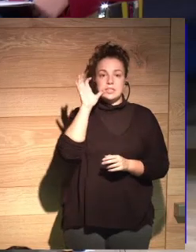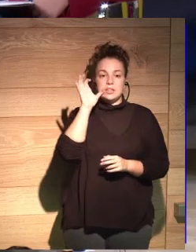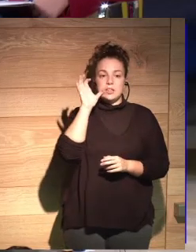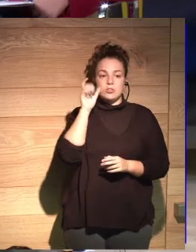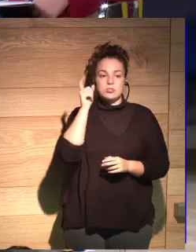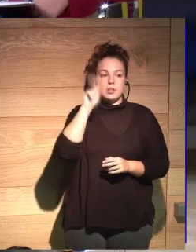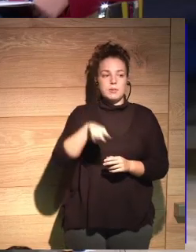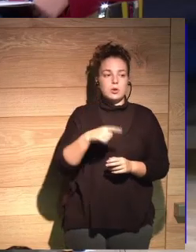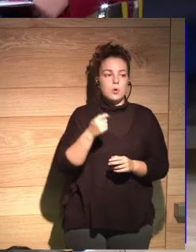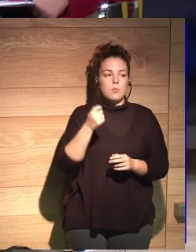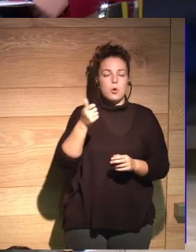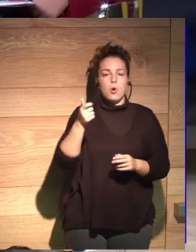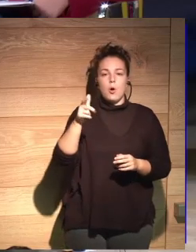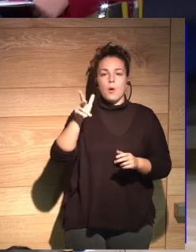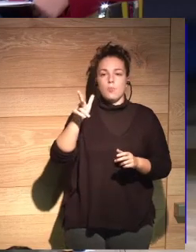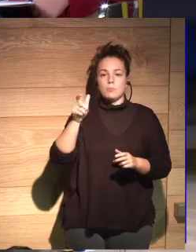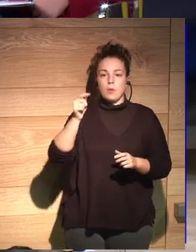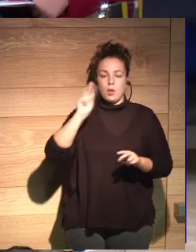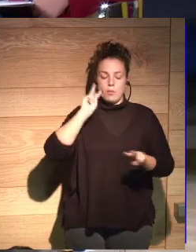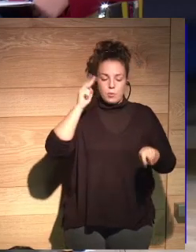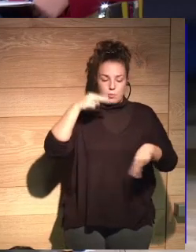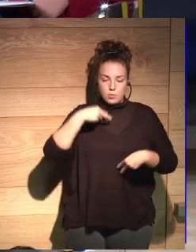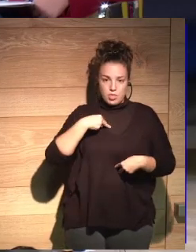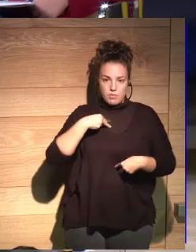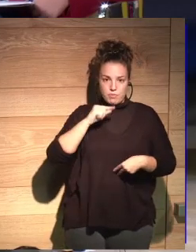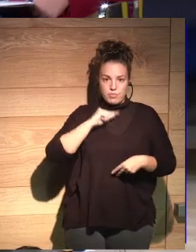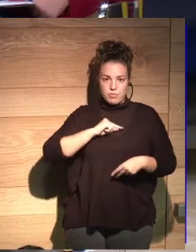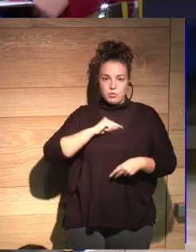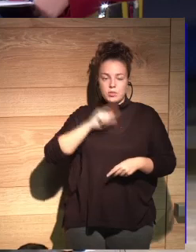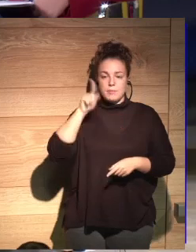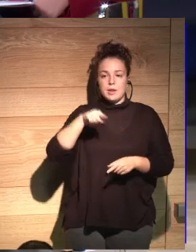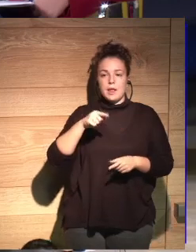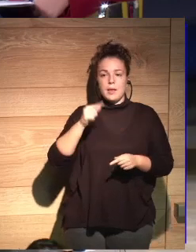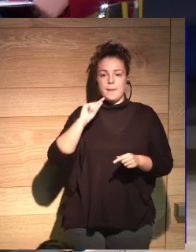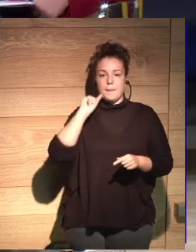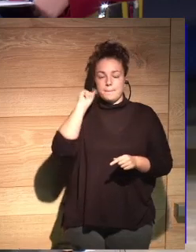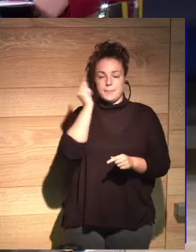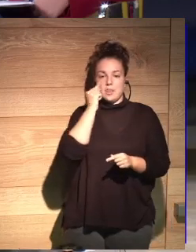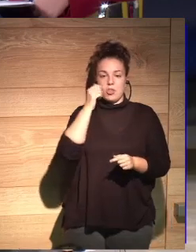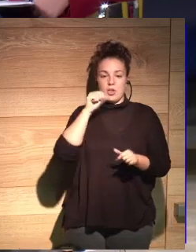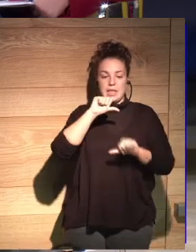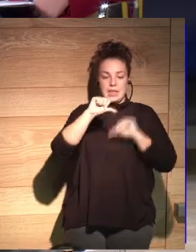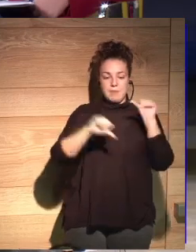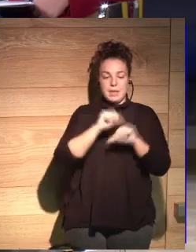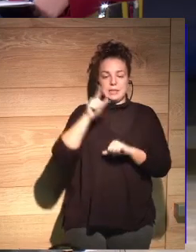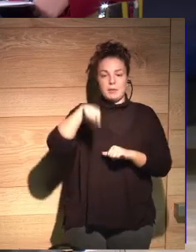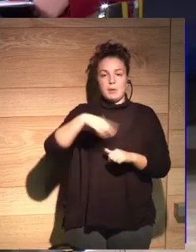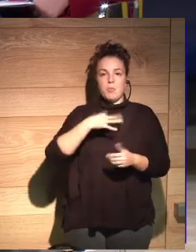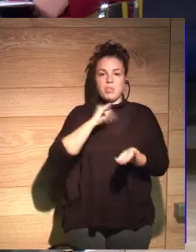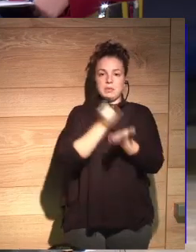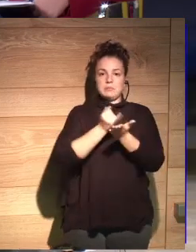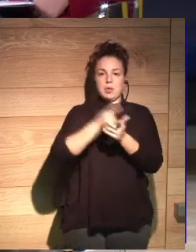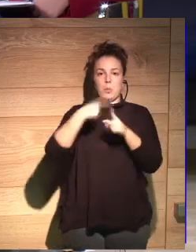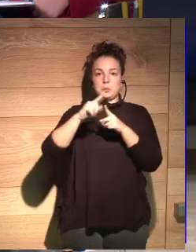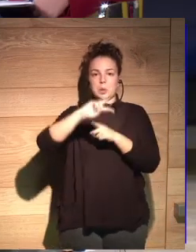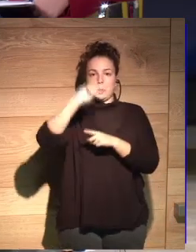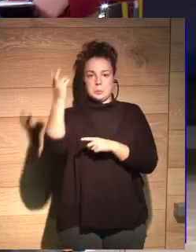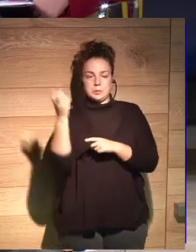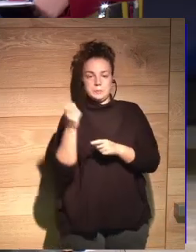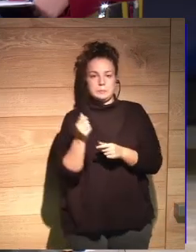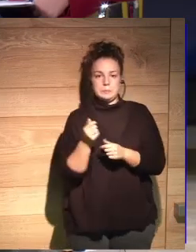smell senses, and I think we can experience so much more of the world. Oh, yo creo que para clarificar.